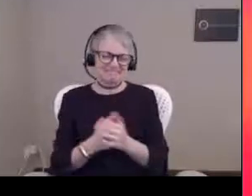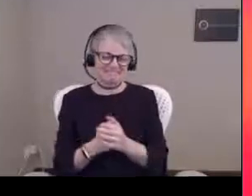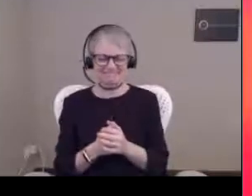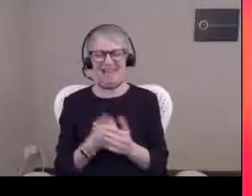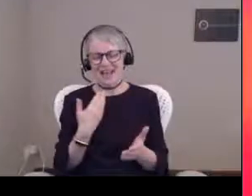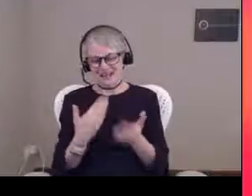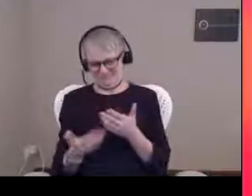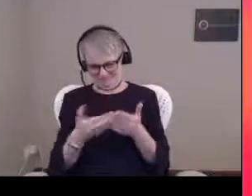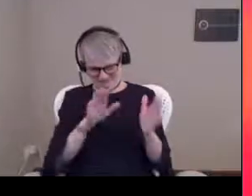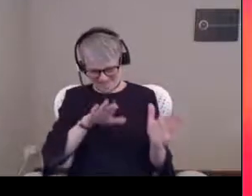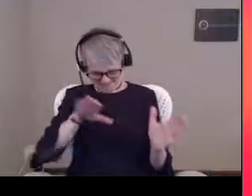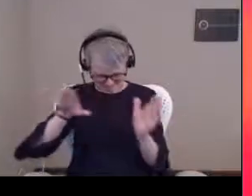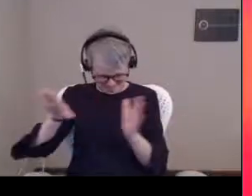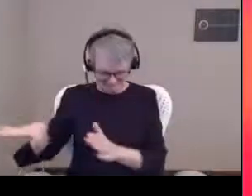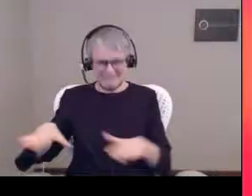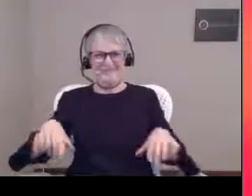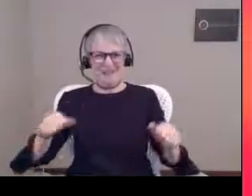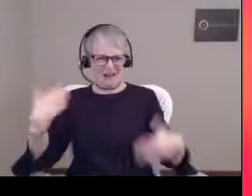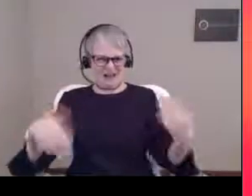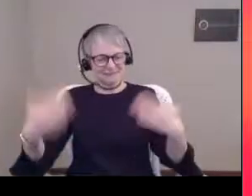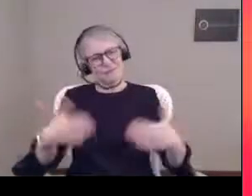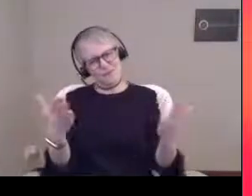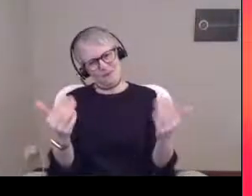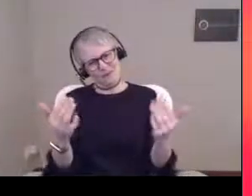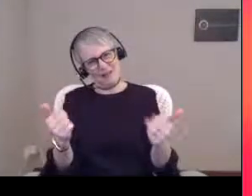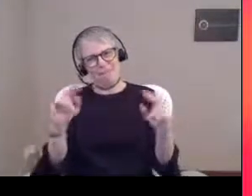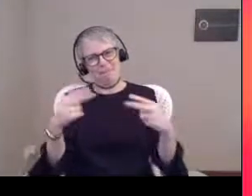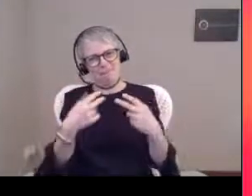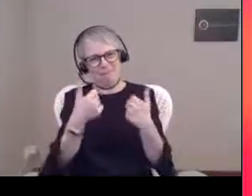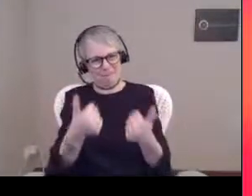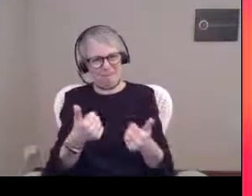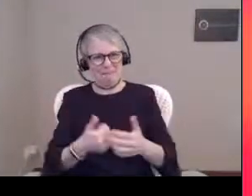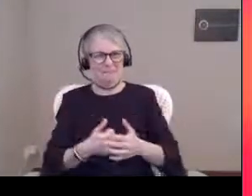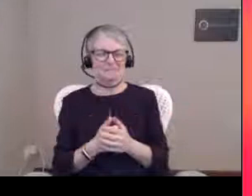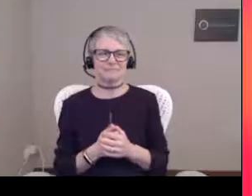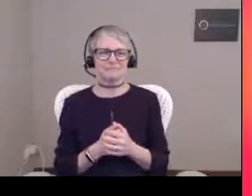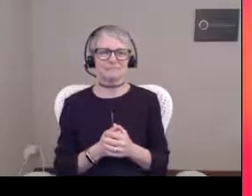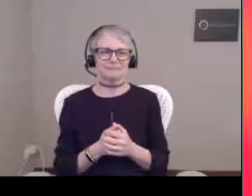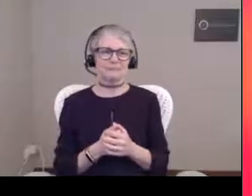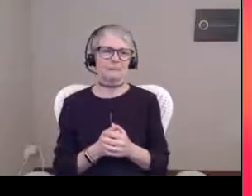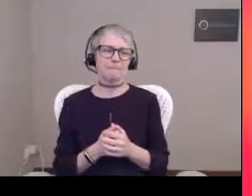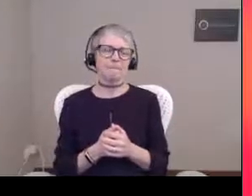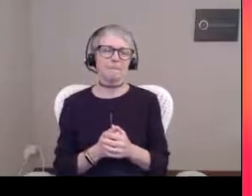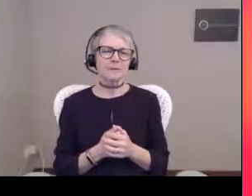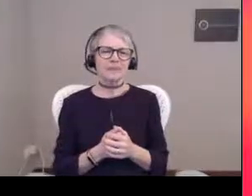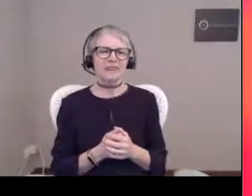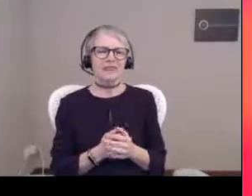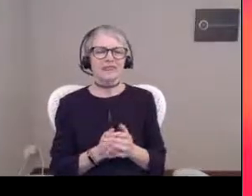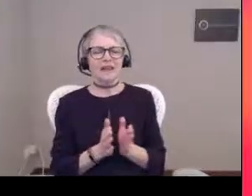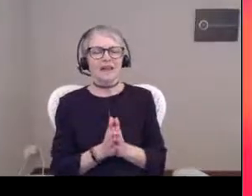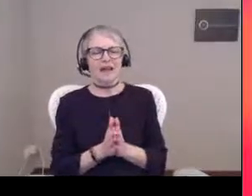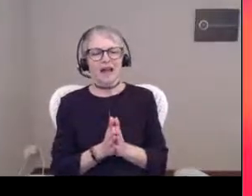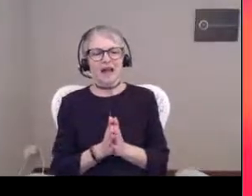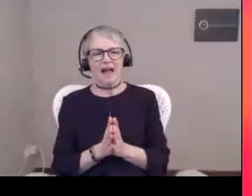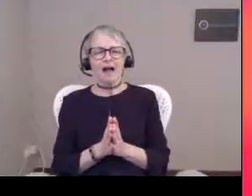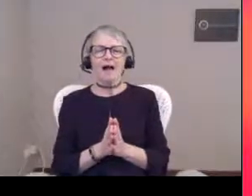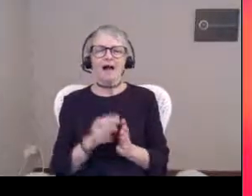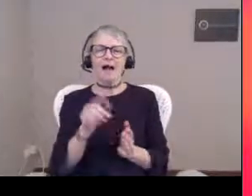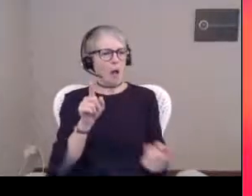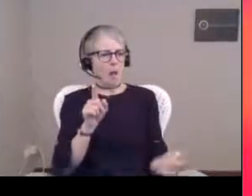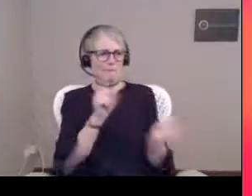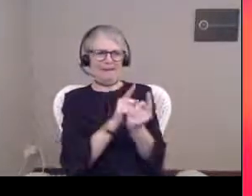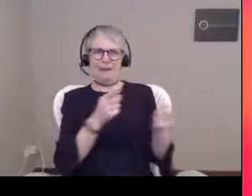anyway, we're on board now. So welcome to everybody who's attending the session. These Meet the Employer events are